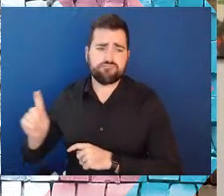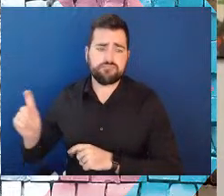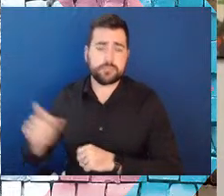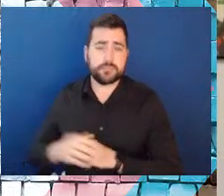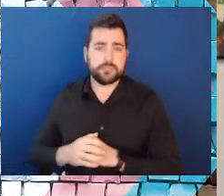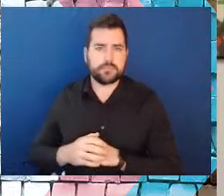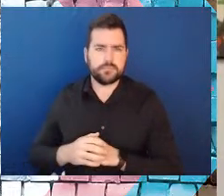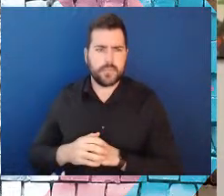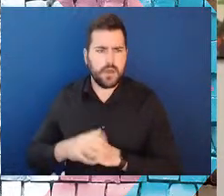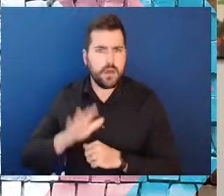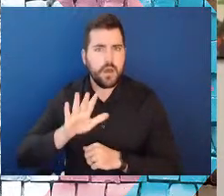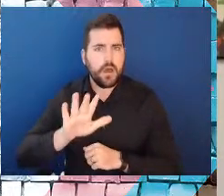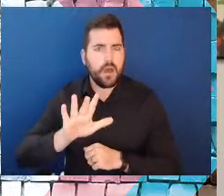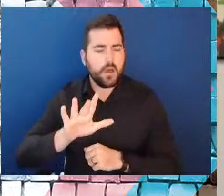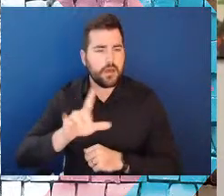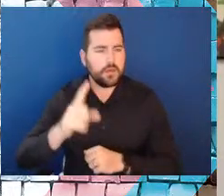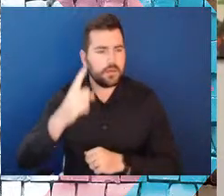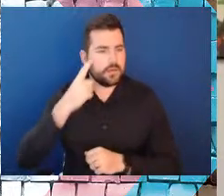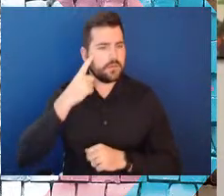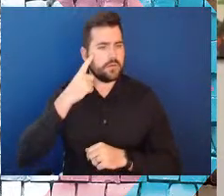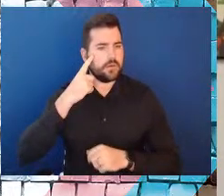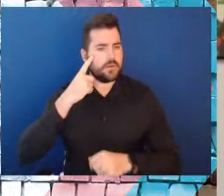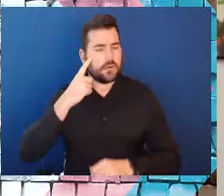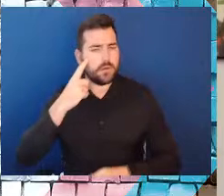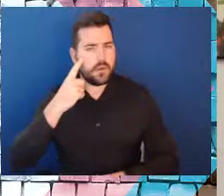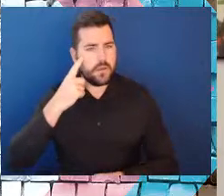And at that moment,